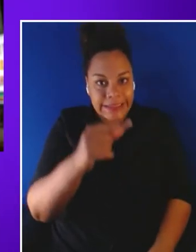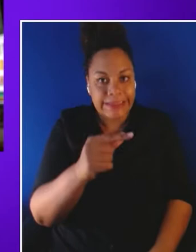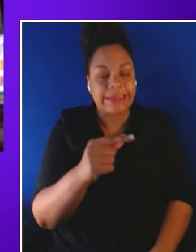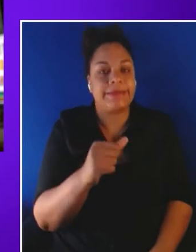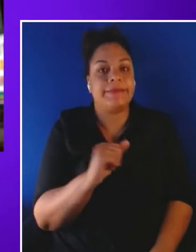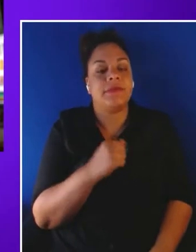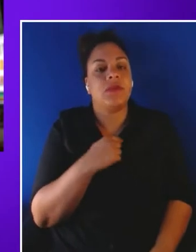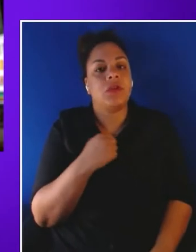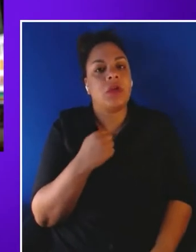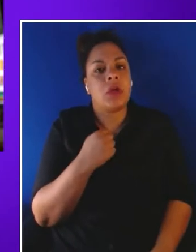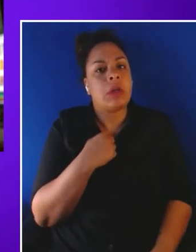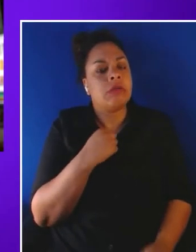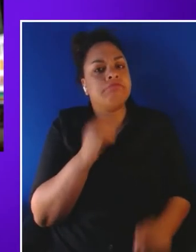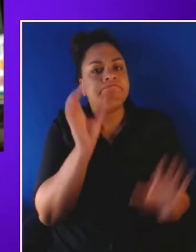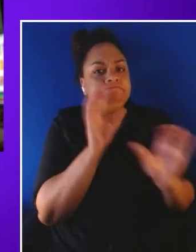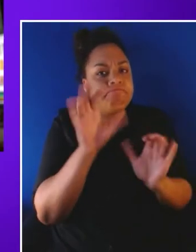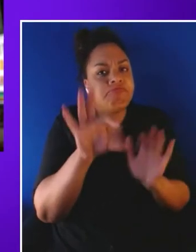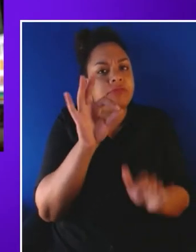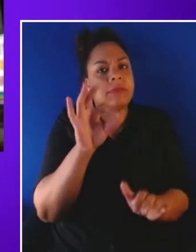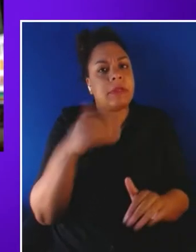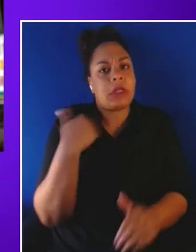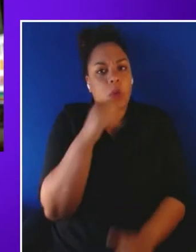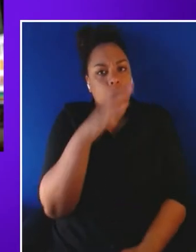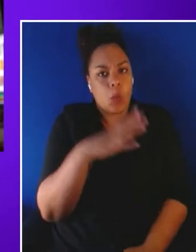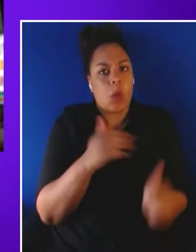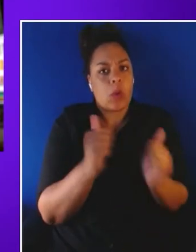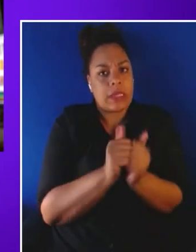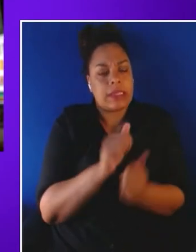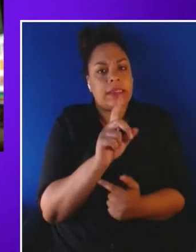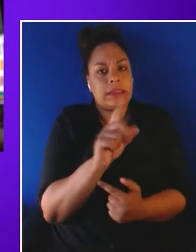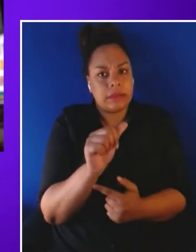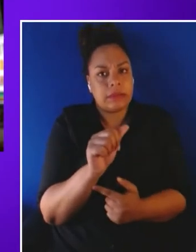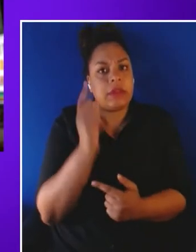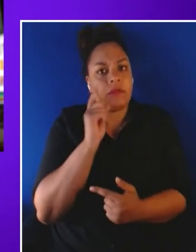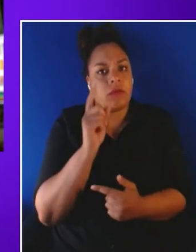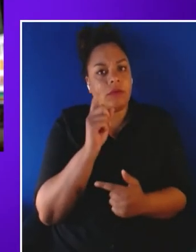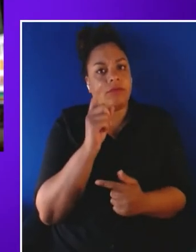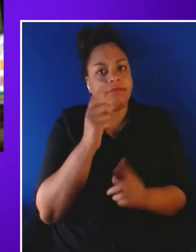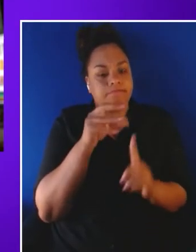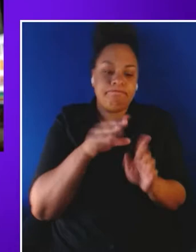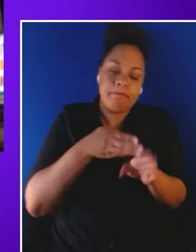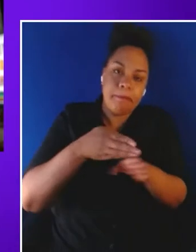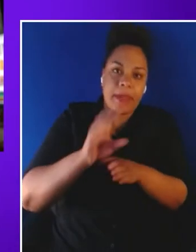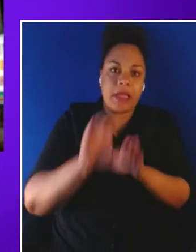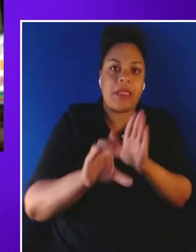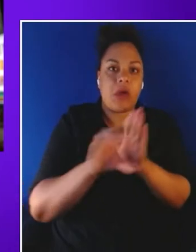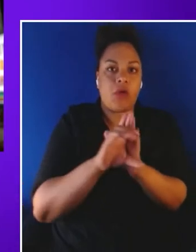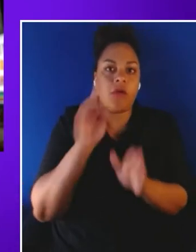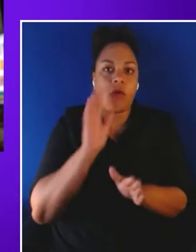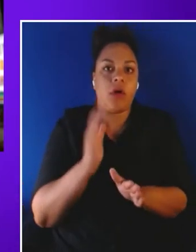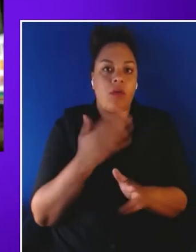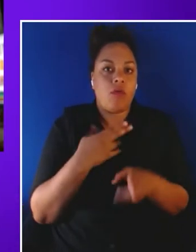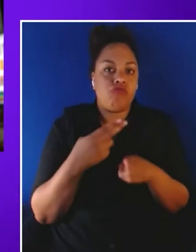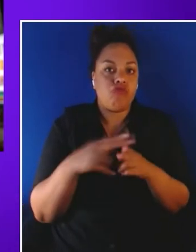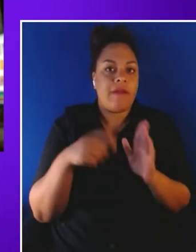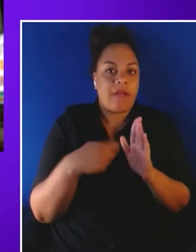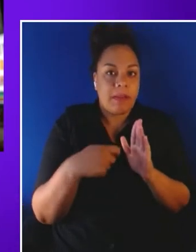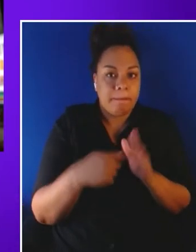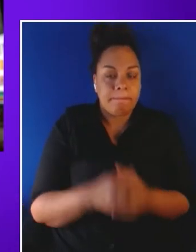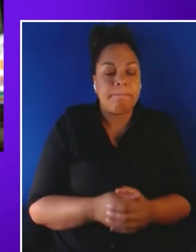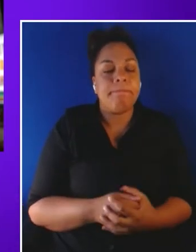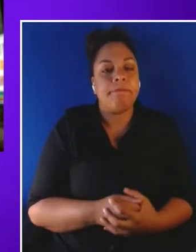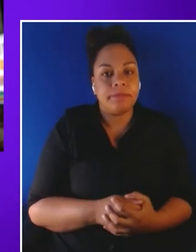a young woman with disability to be the main character of the short film. And, we did